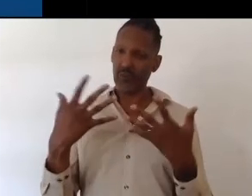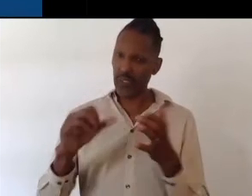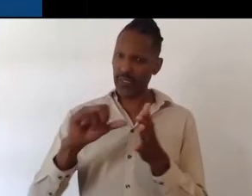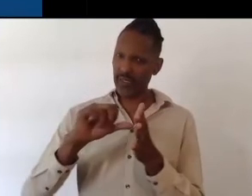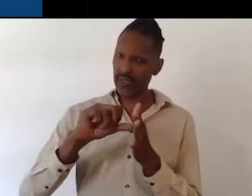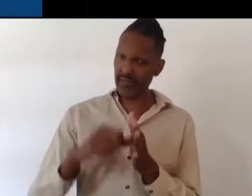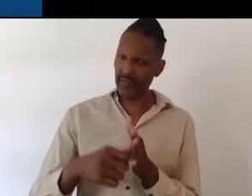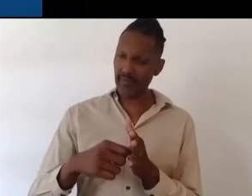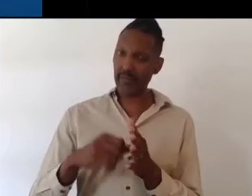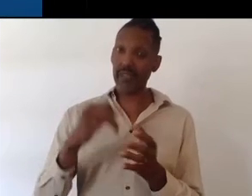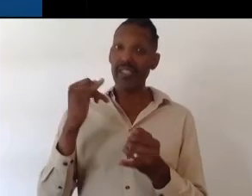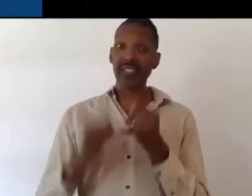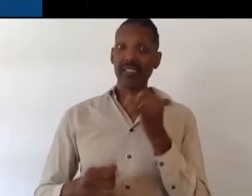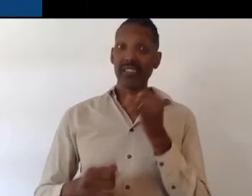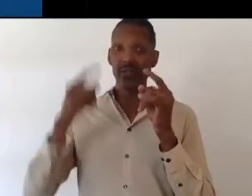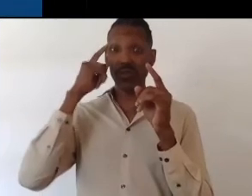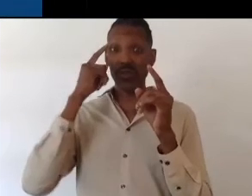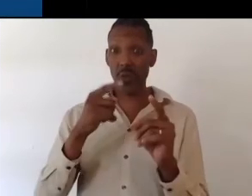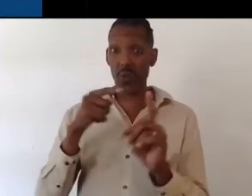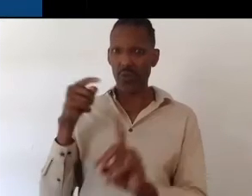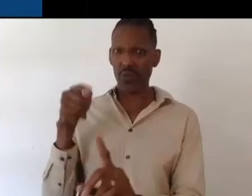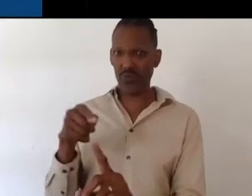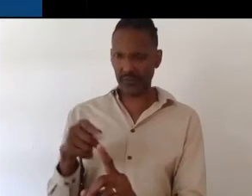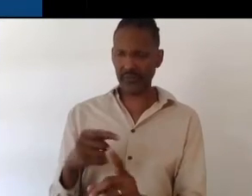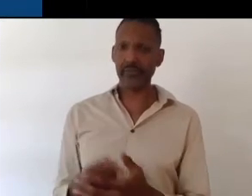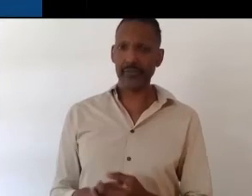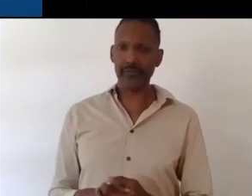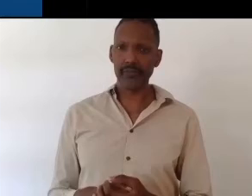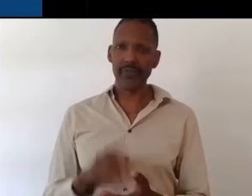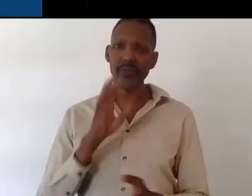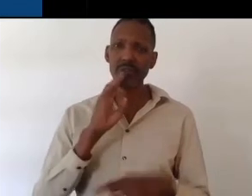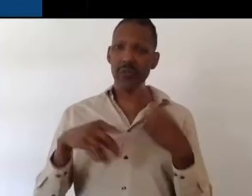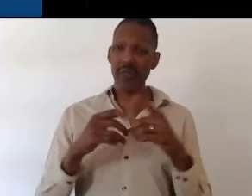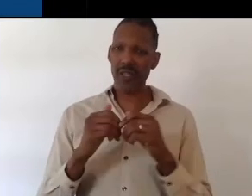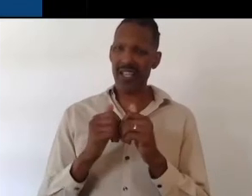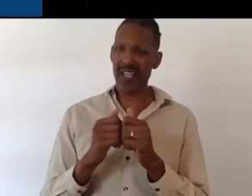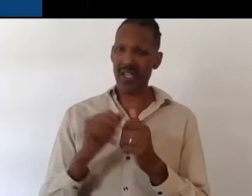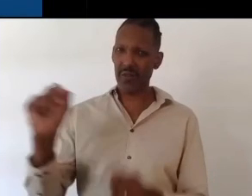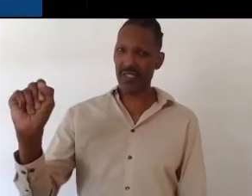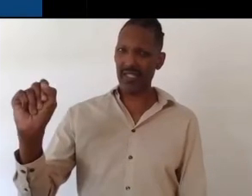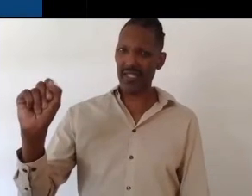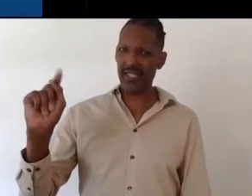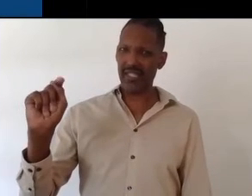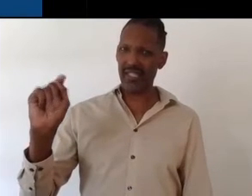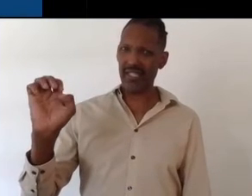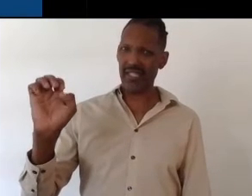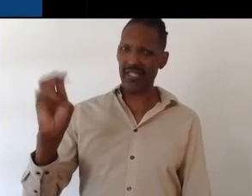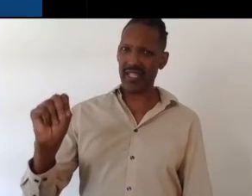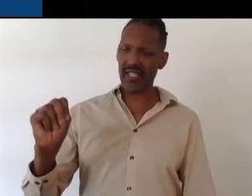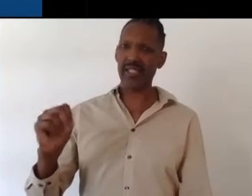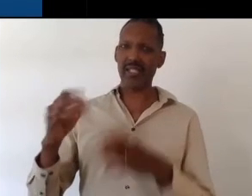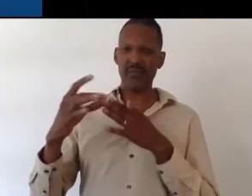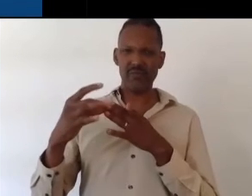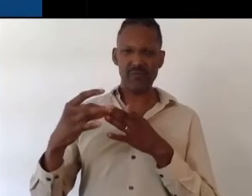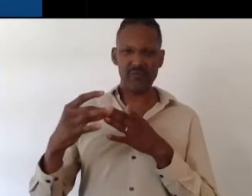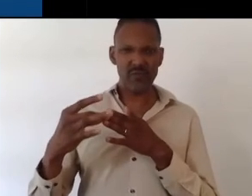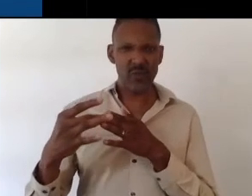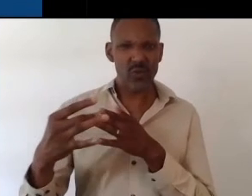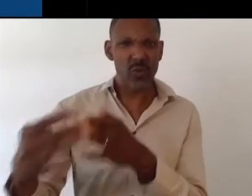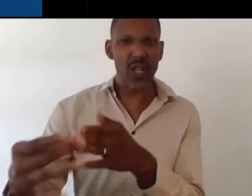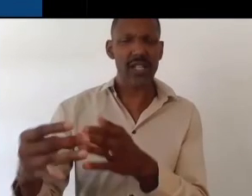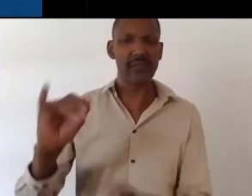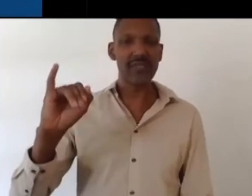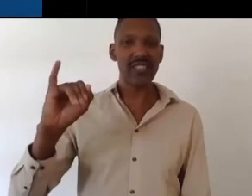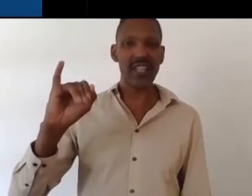child who was working on building vocabulary. So building new